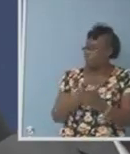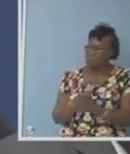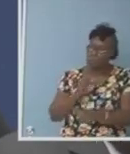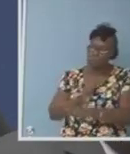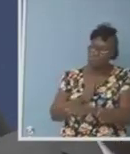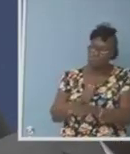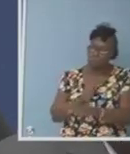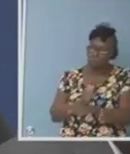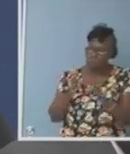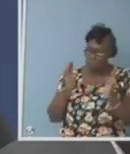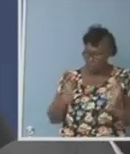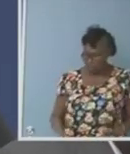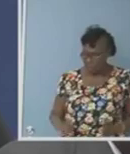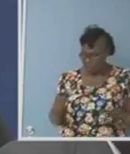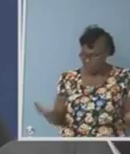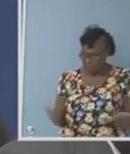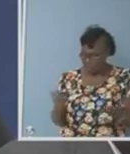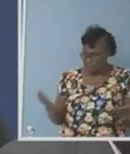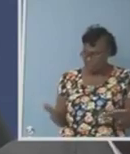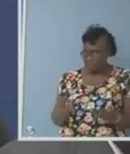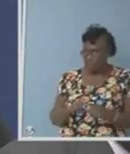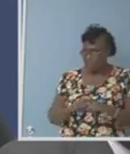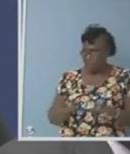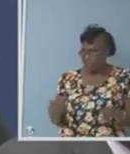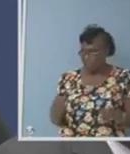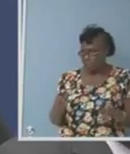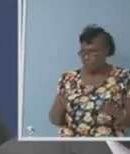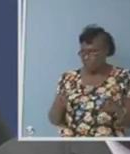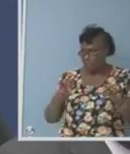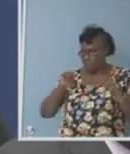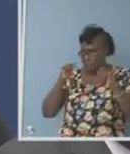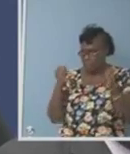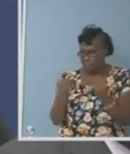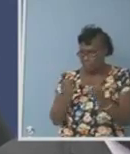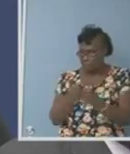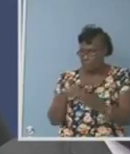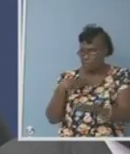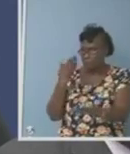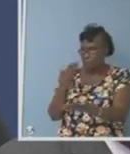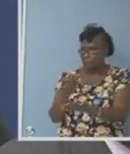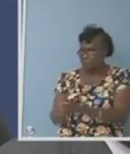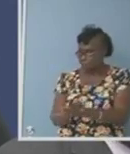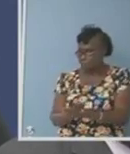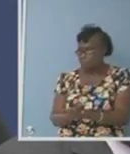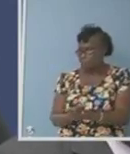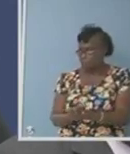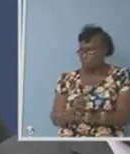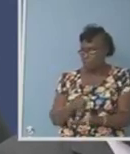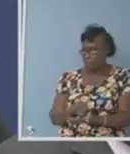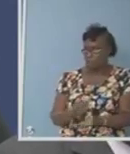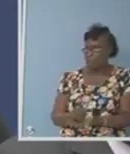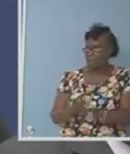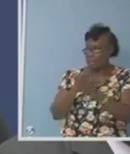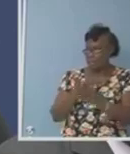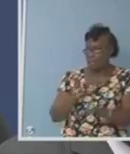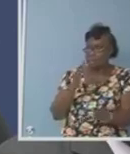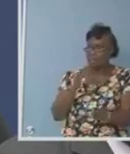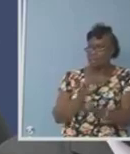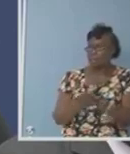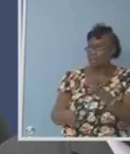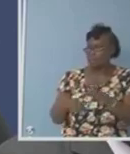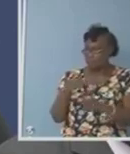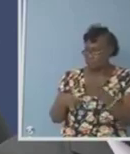are challenges, but I'm sure that with the team approach, it will help to alleviate those